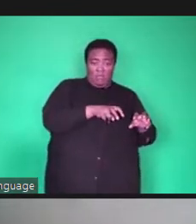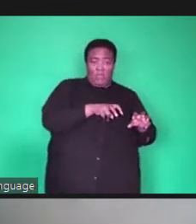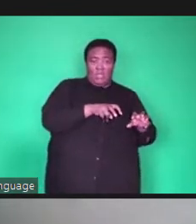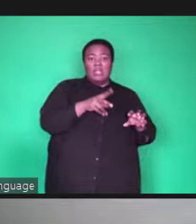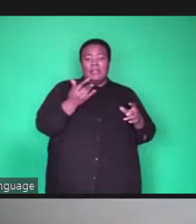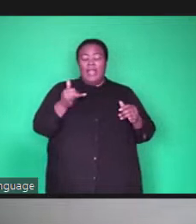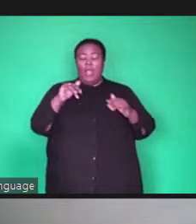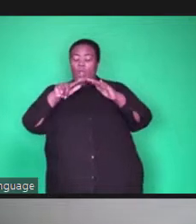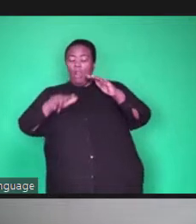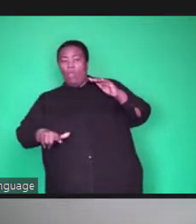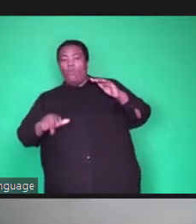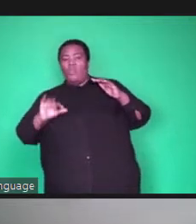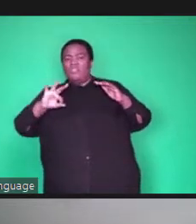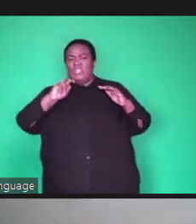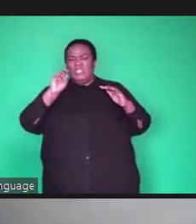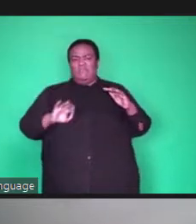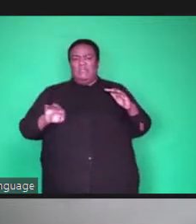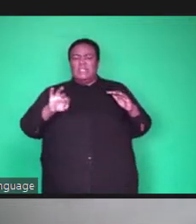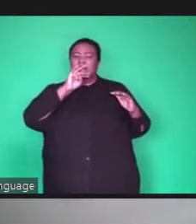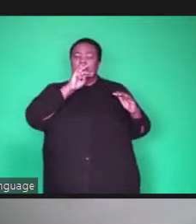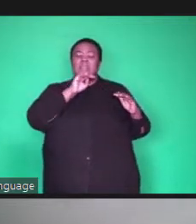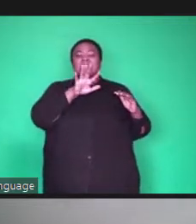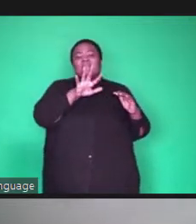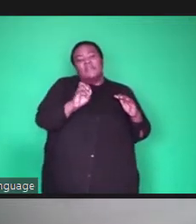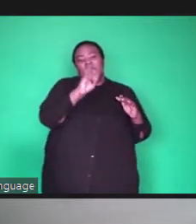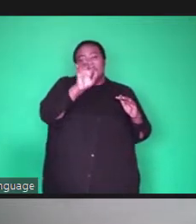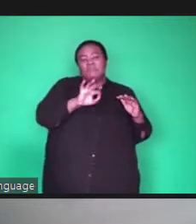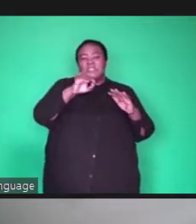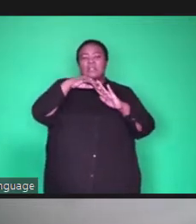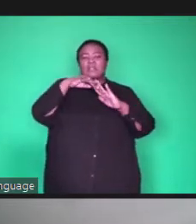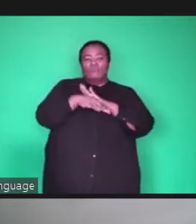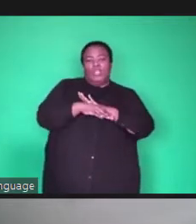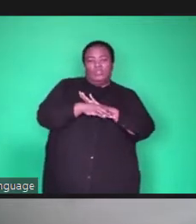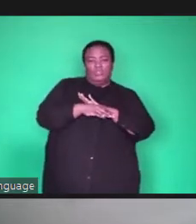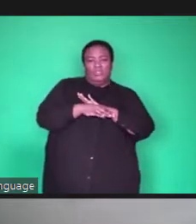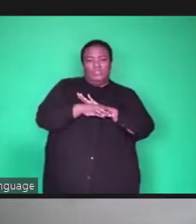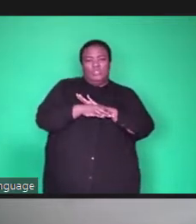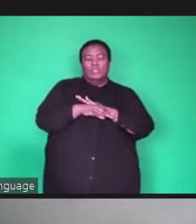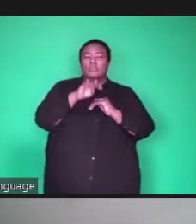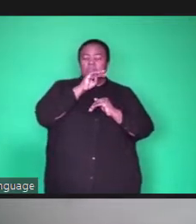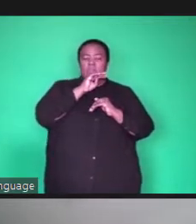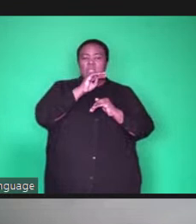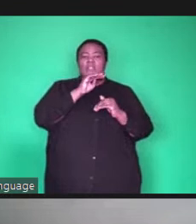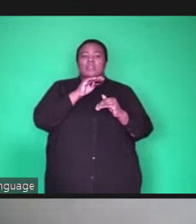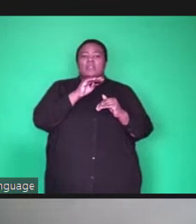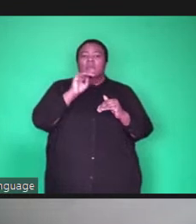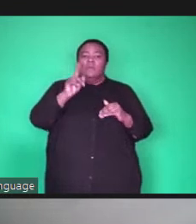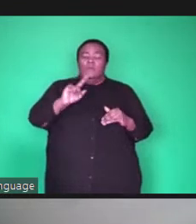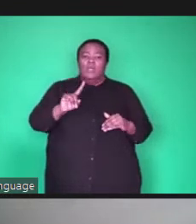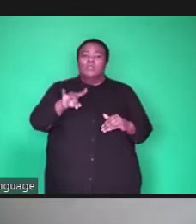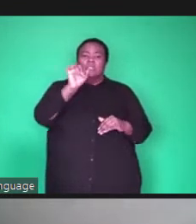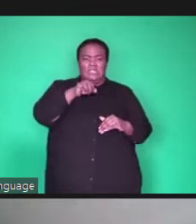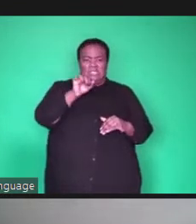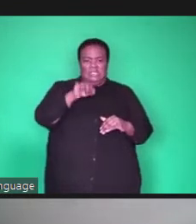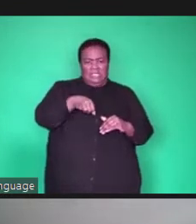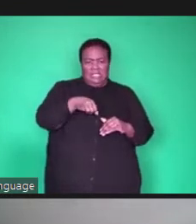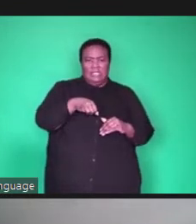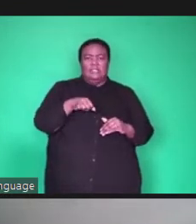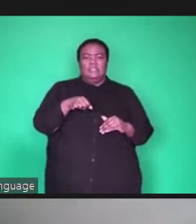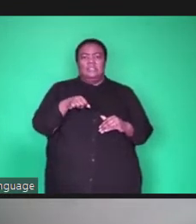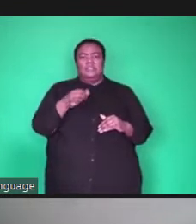as 30%. So that's a 50 percentage point reduction. So, you know, the main message here is that even though there are these stark